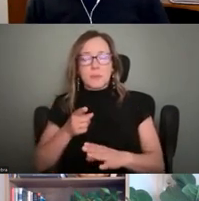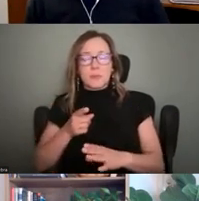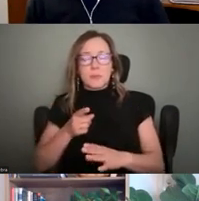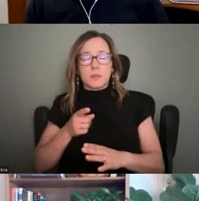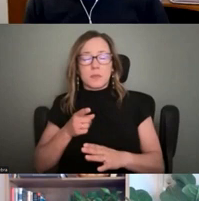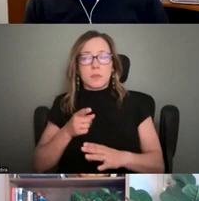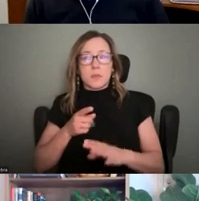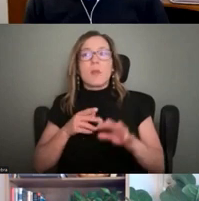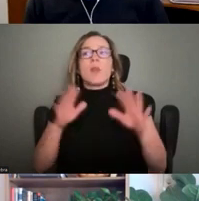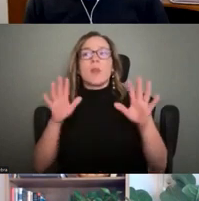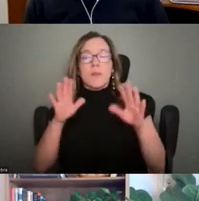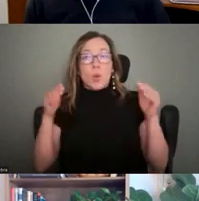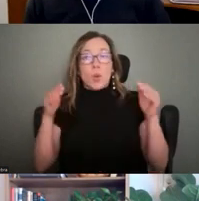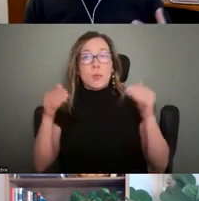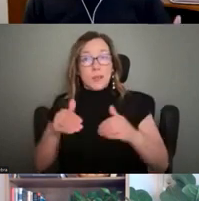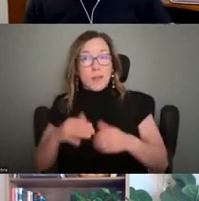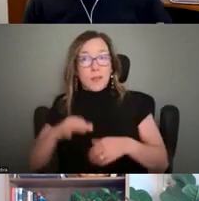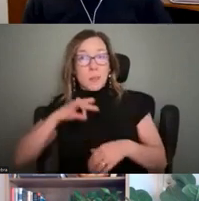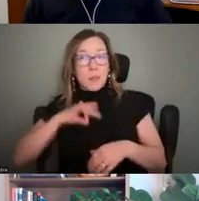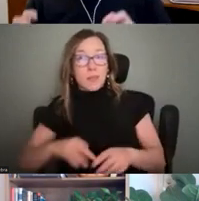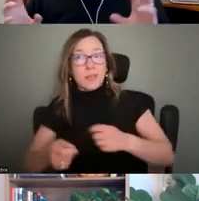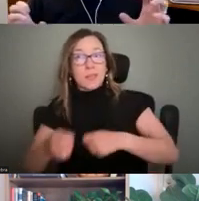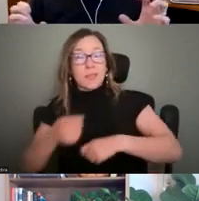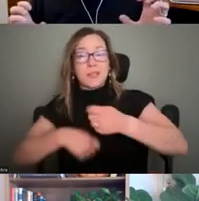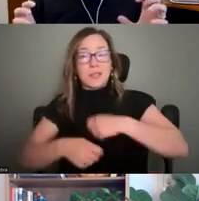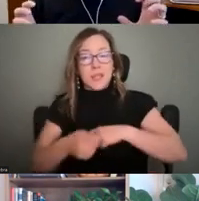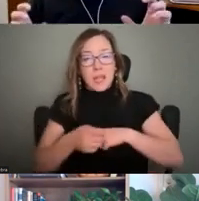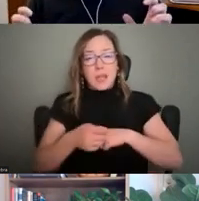the benefits as opposed to